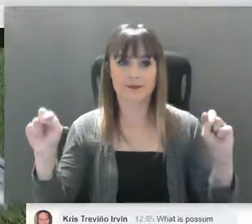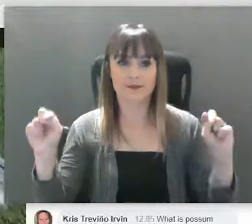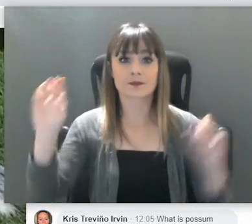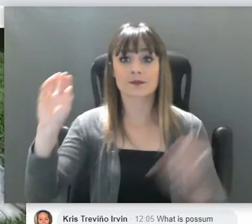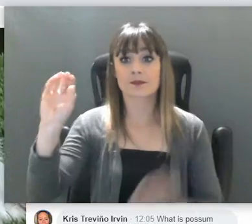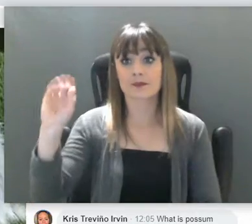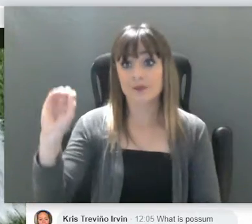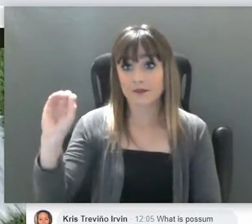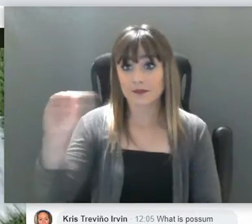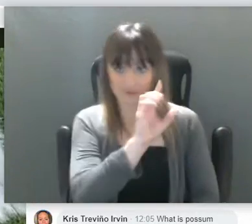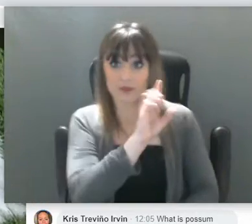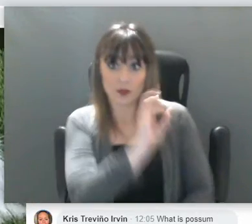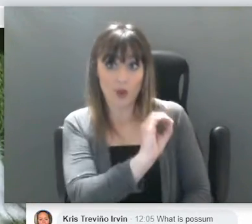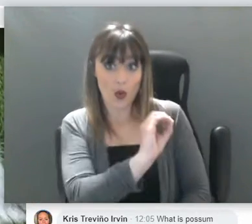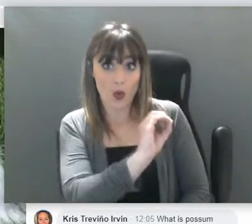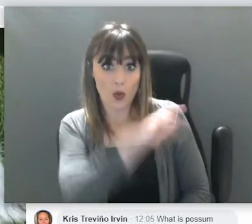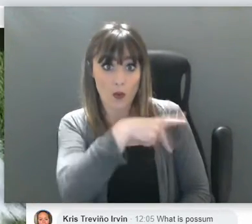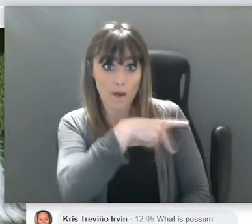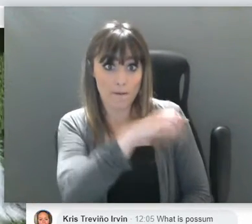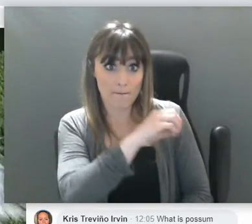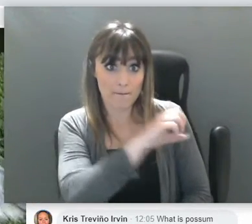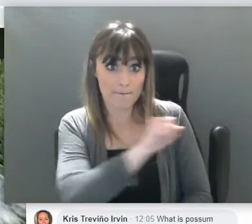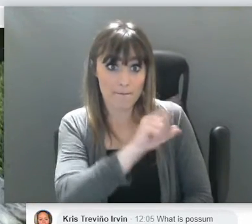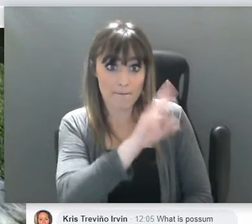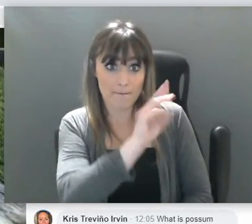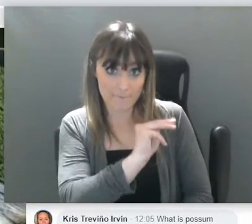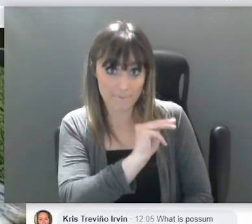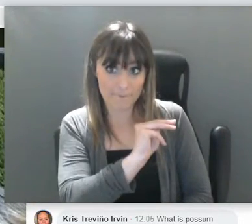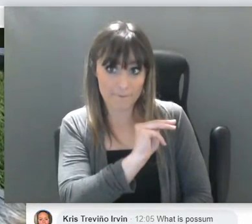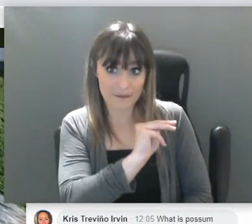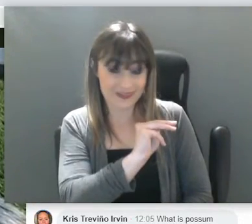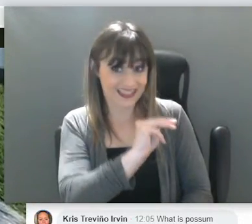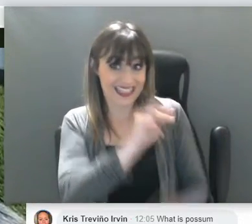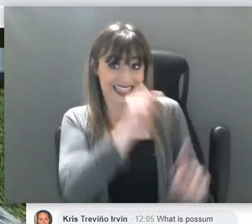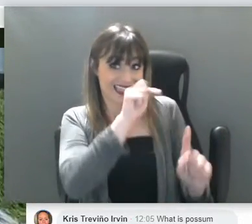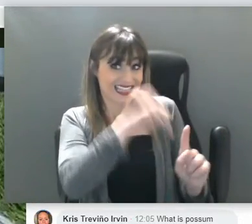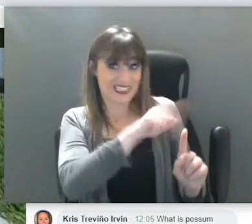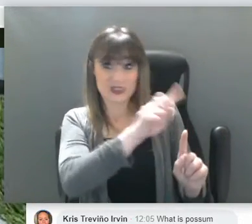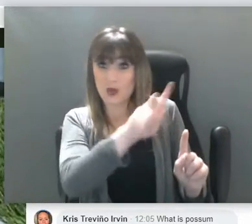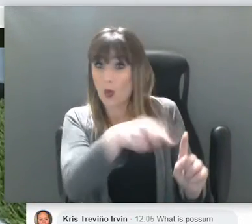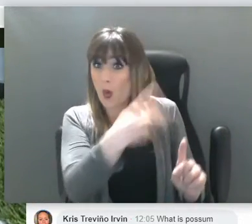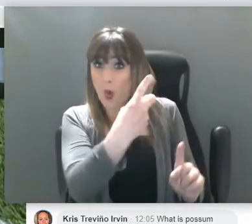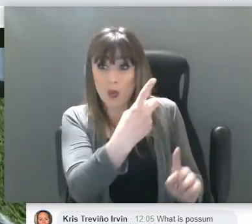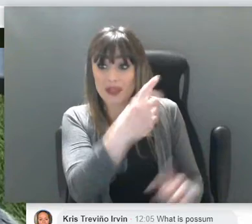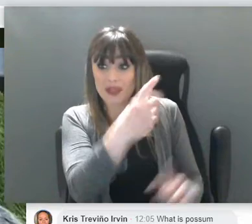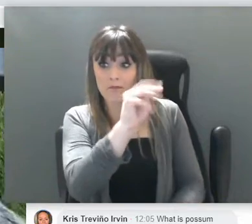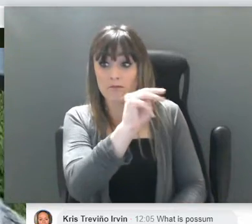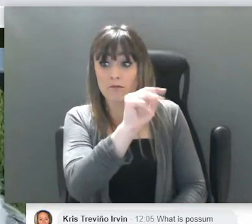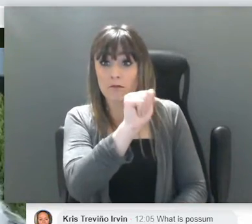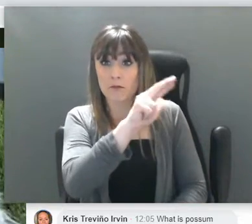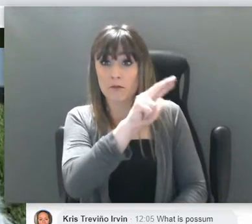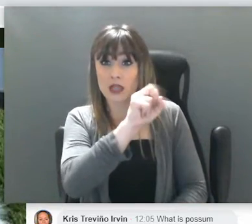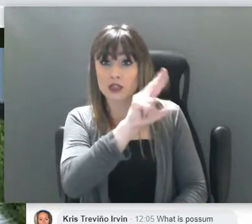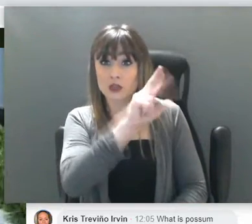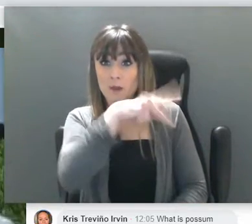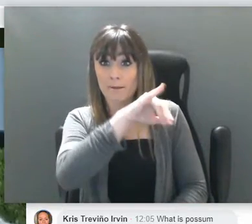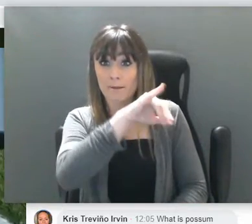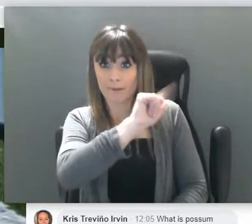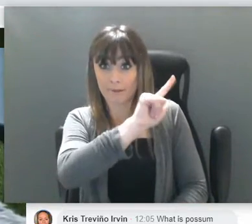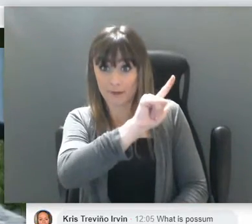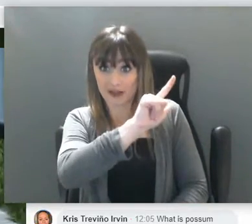Opossums are actually the only marsupial found in the United States. So, and they live so far apart, they just kind of